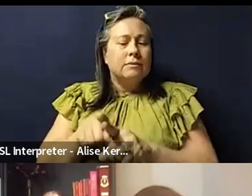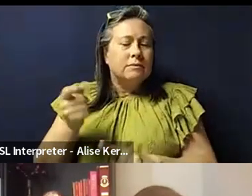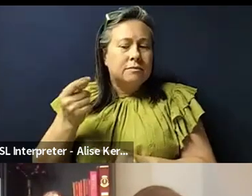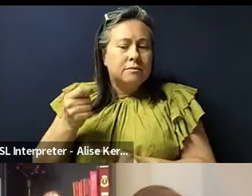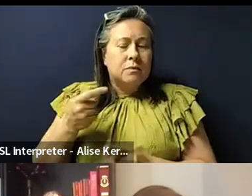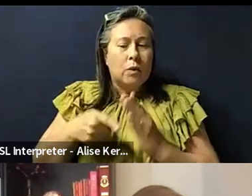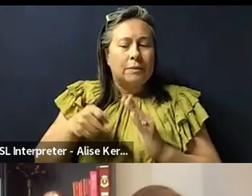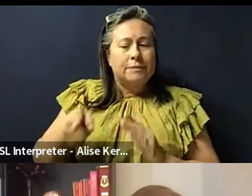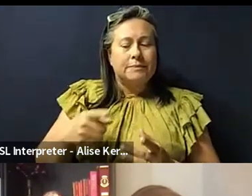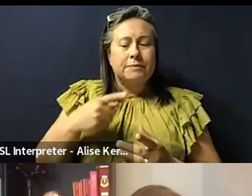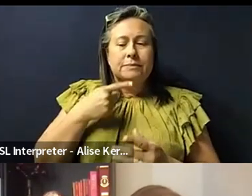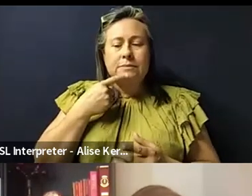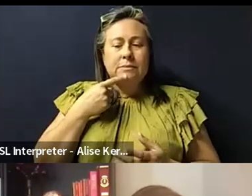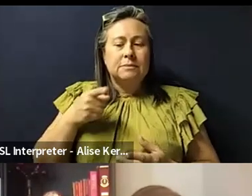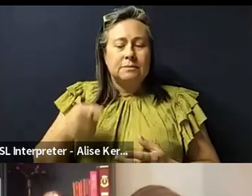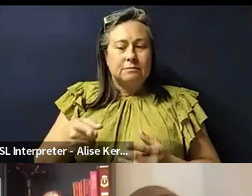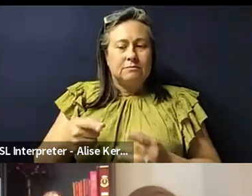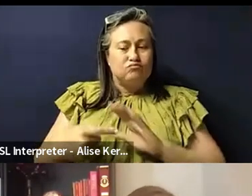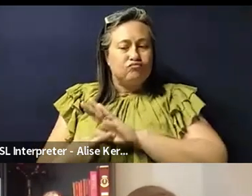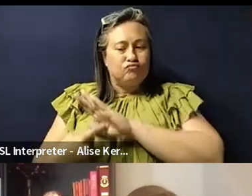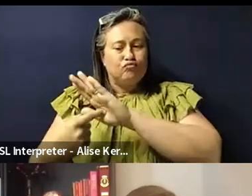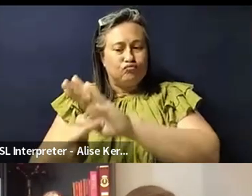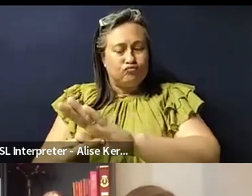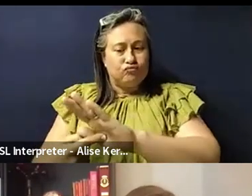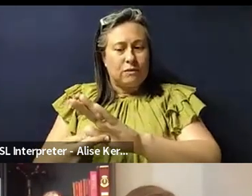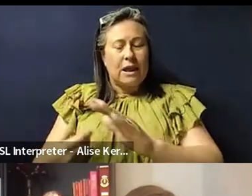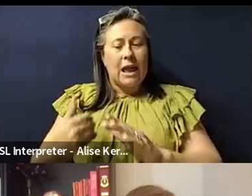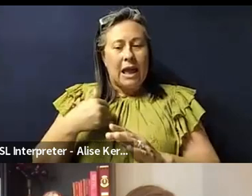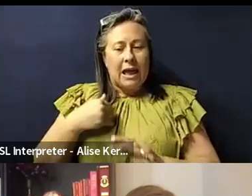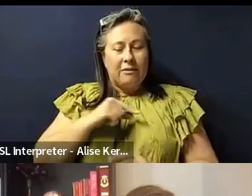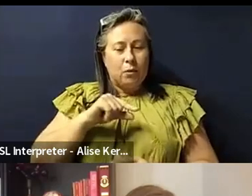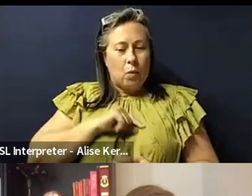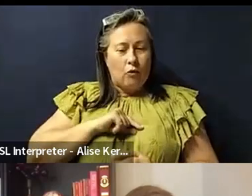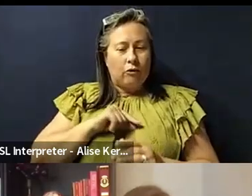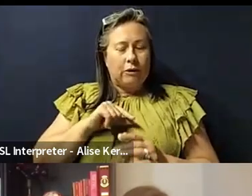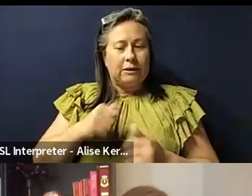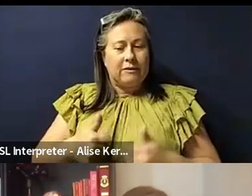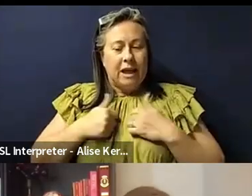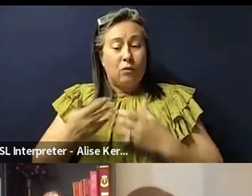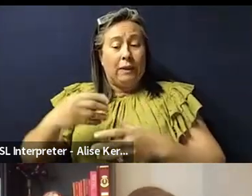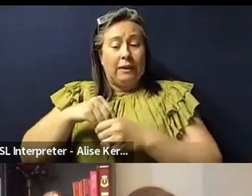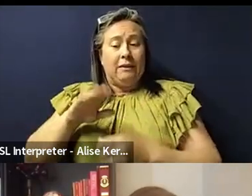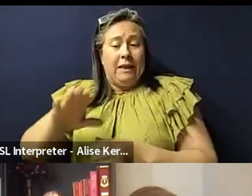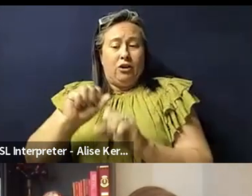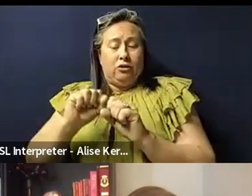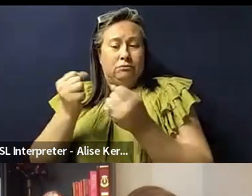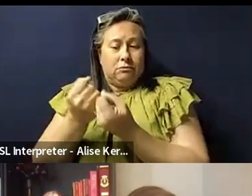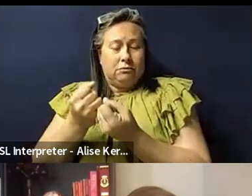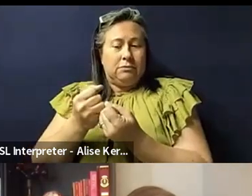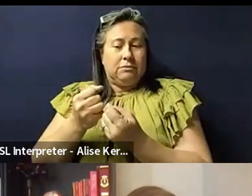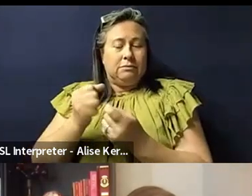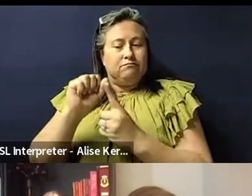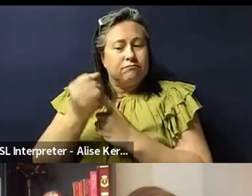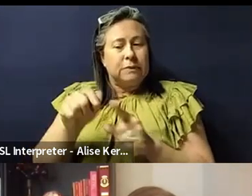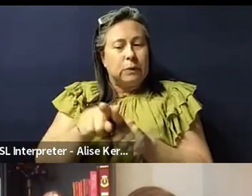is indicative of the quality of life that they have within the social circumstances that surround them as well. So, you